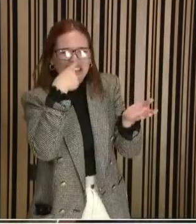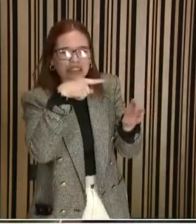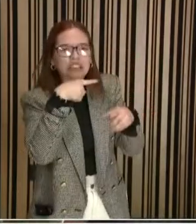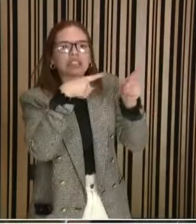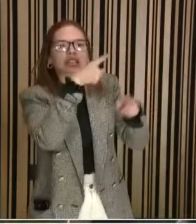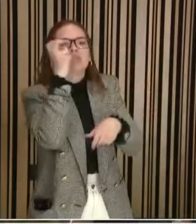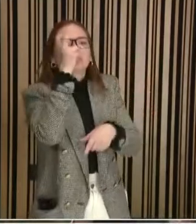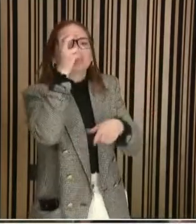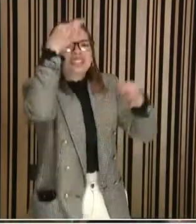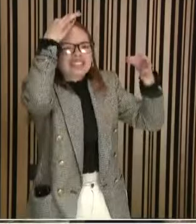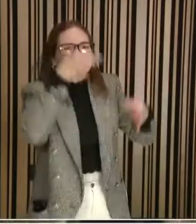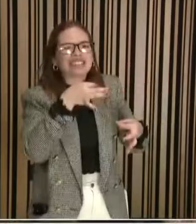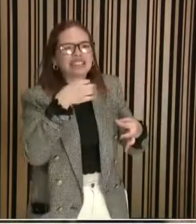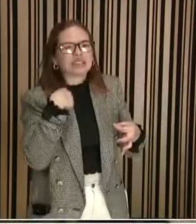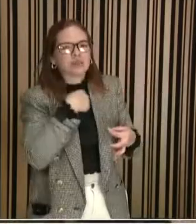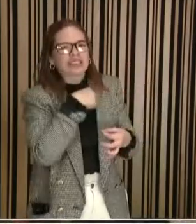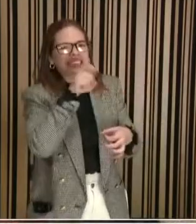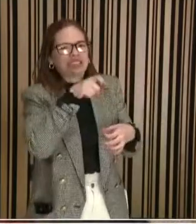that we need to make?